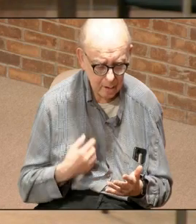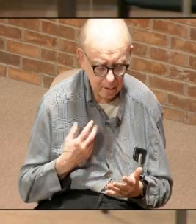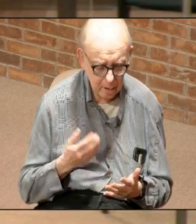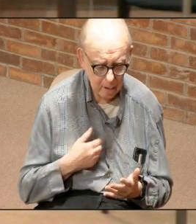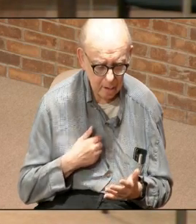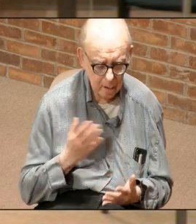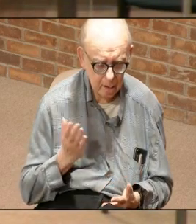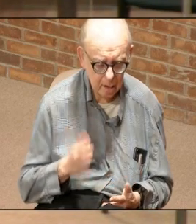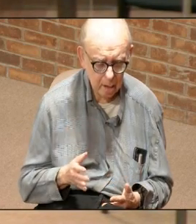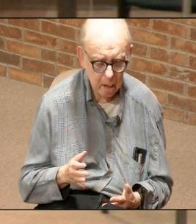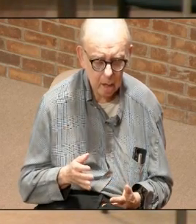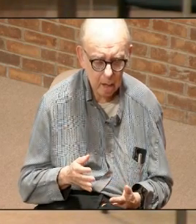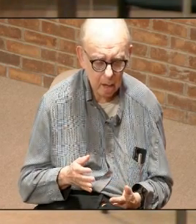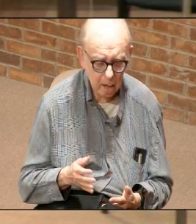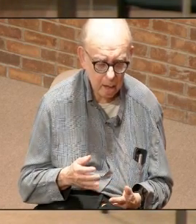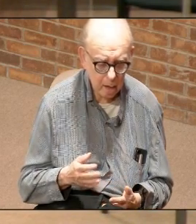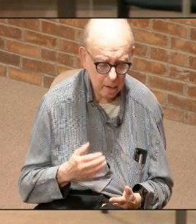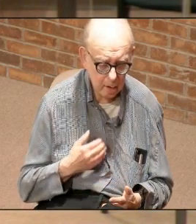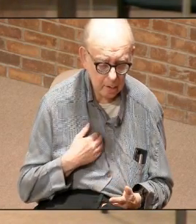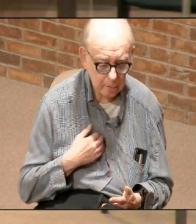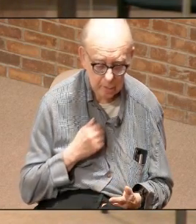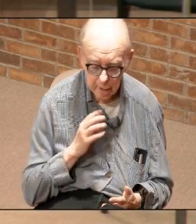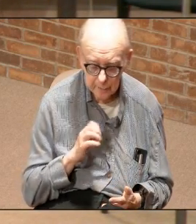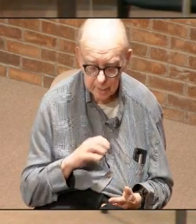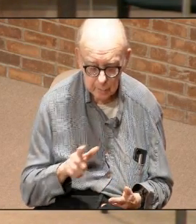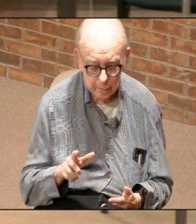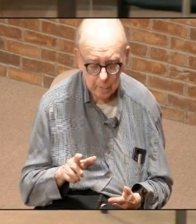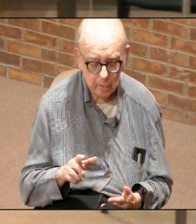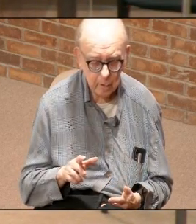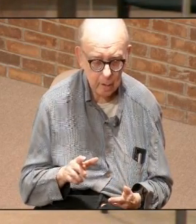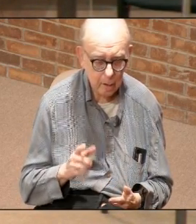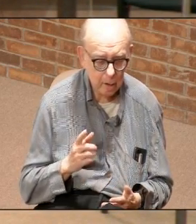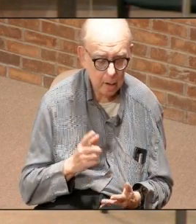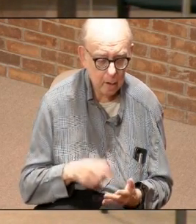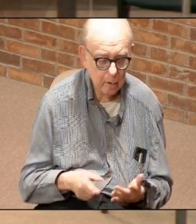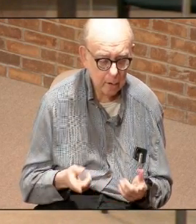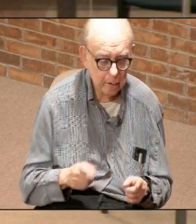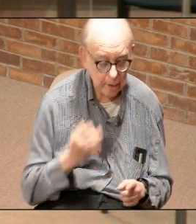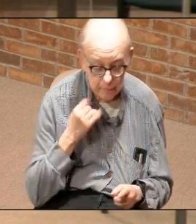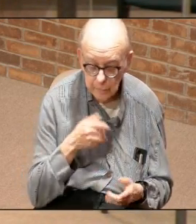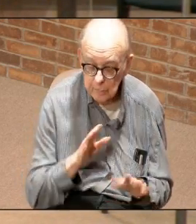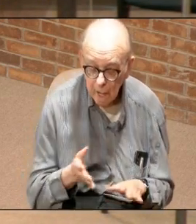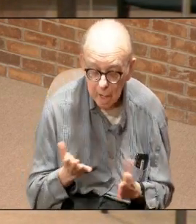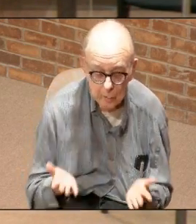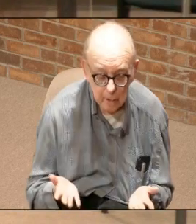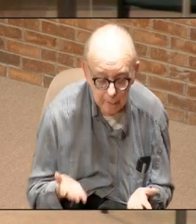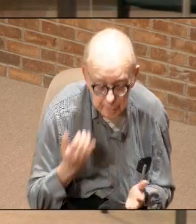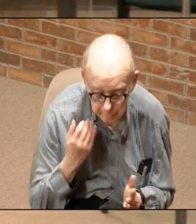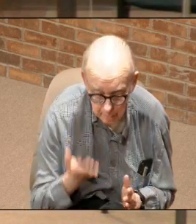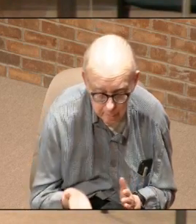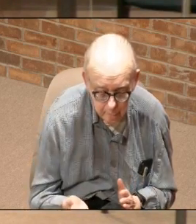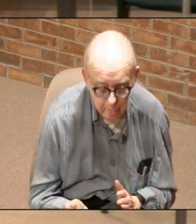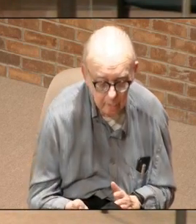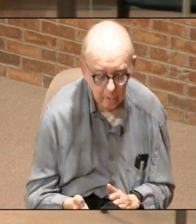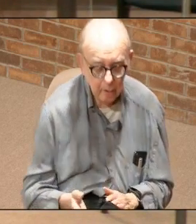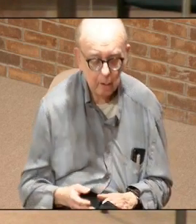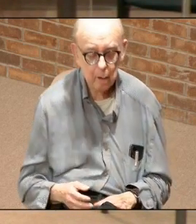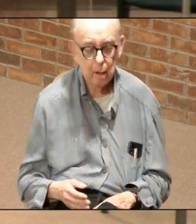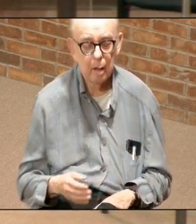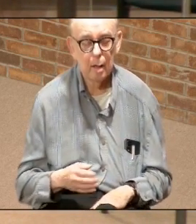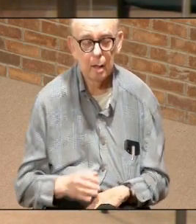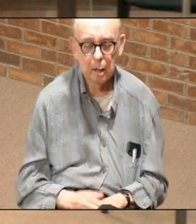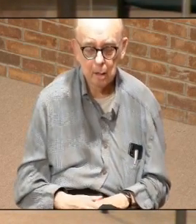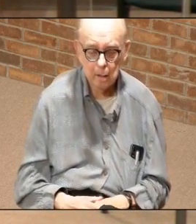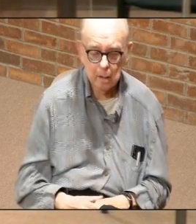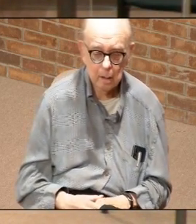don't have a will. What happens if you die?" So I had to take,